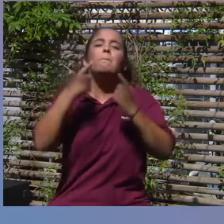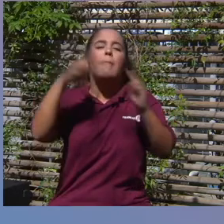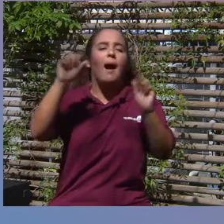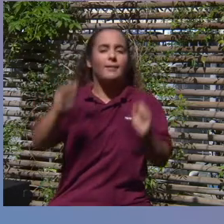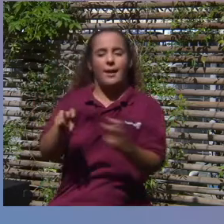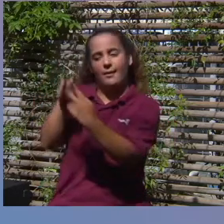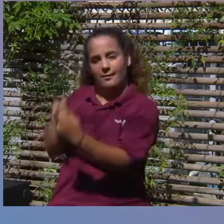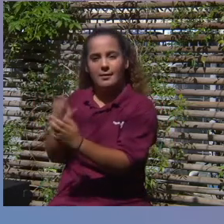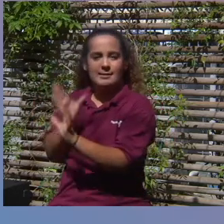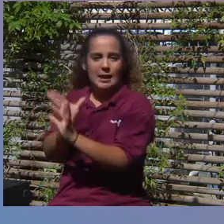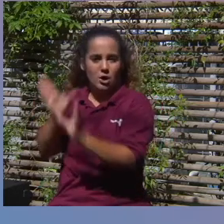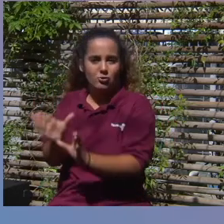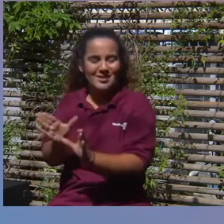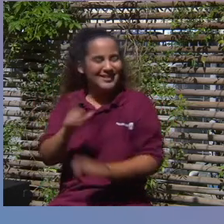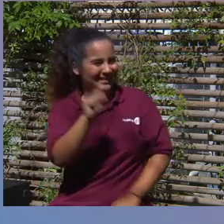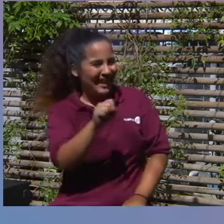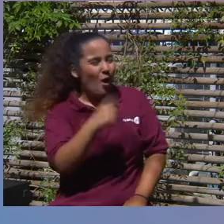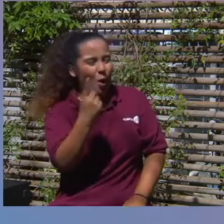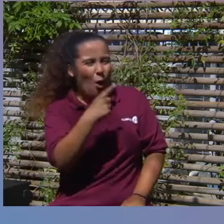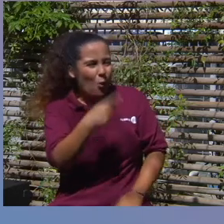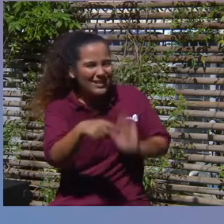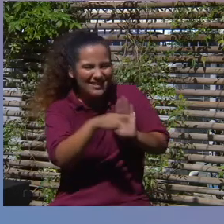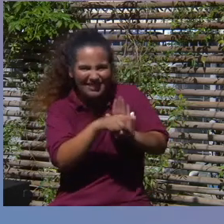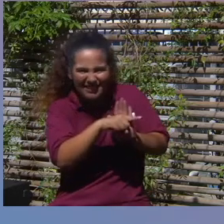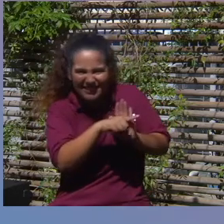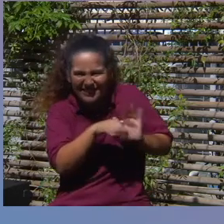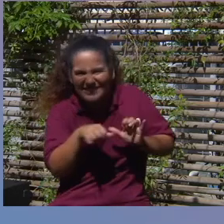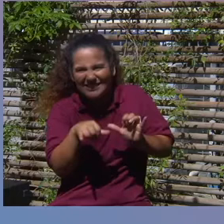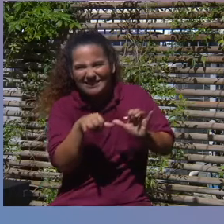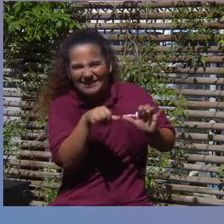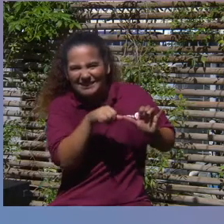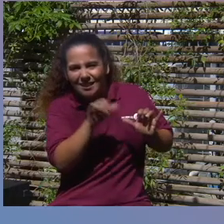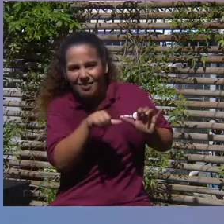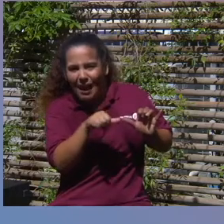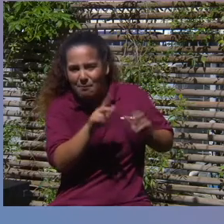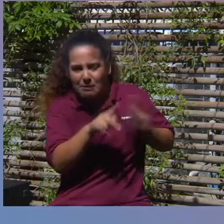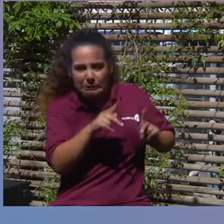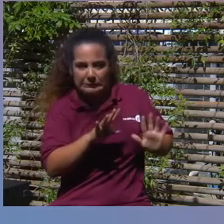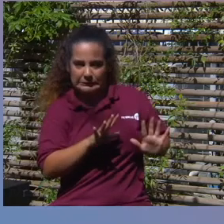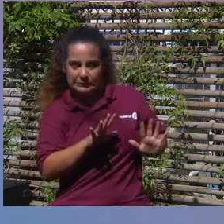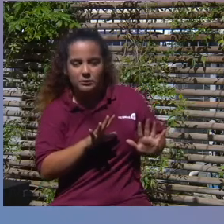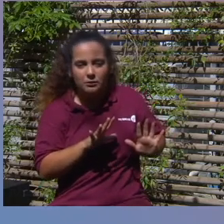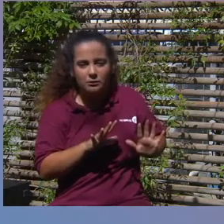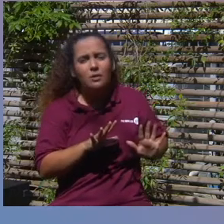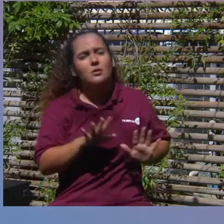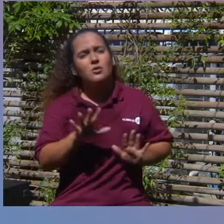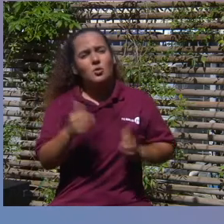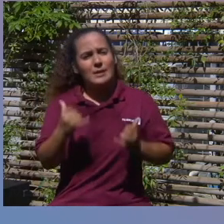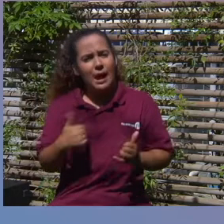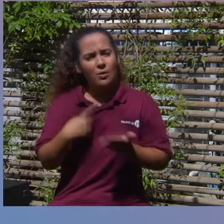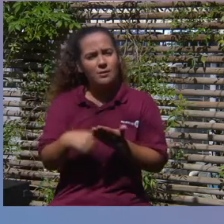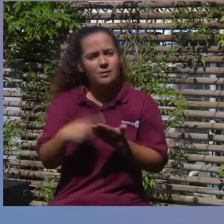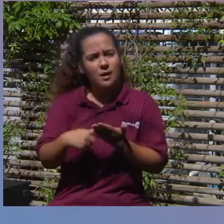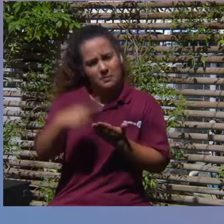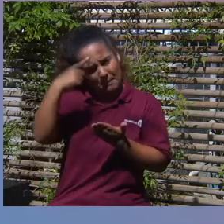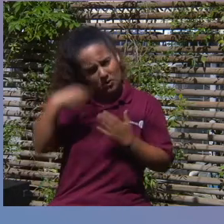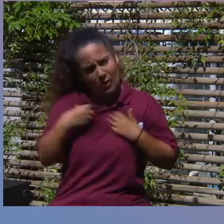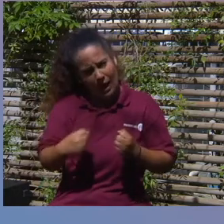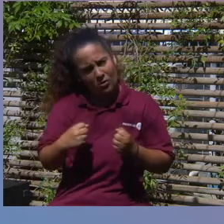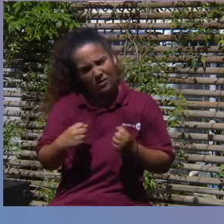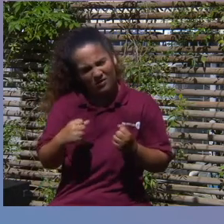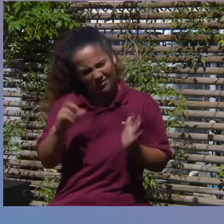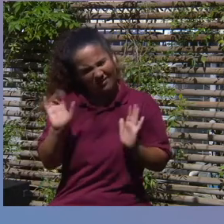Right. Always, you know. So what is mental health? Yes. Mm. What is it? Mm. What is